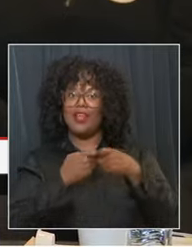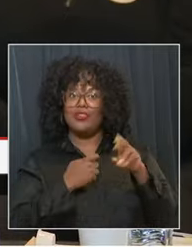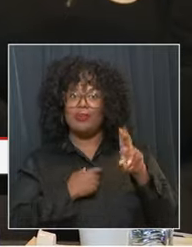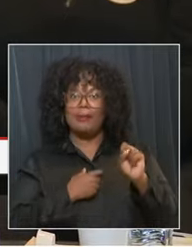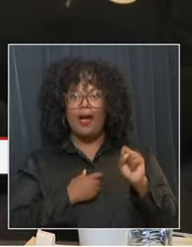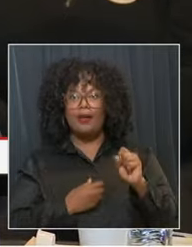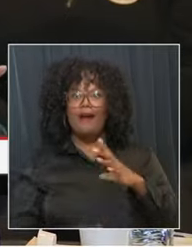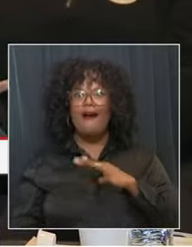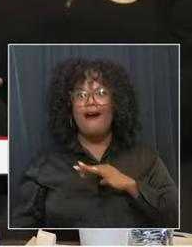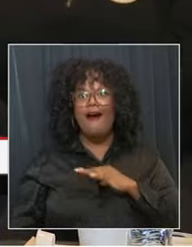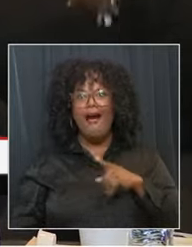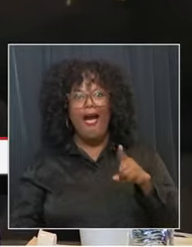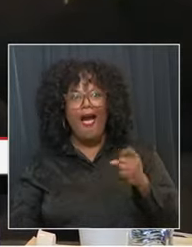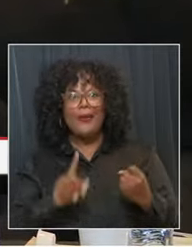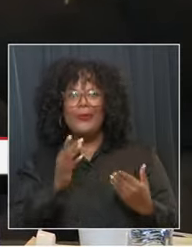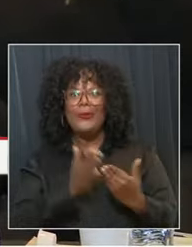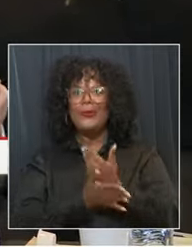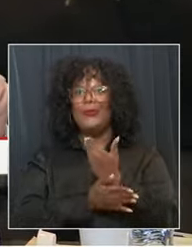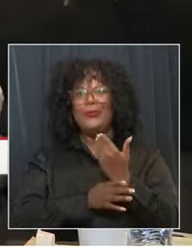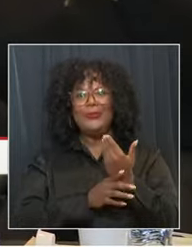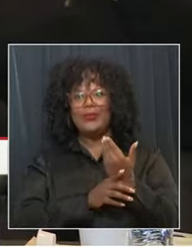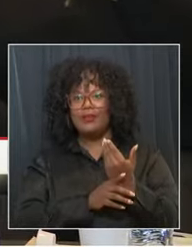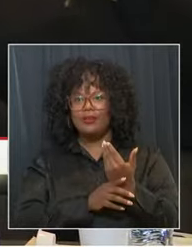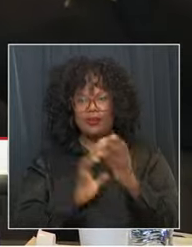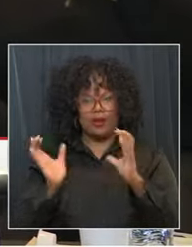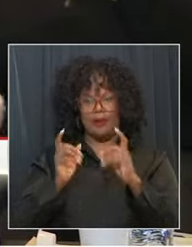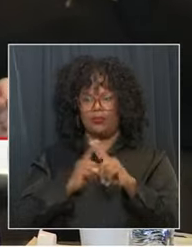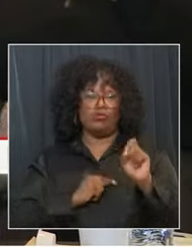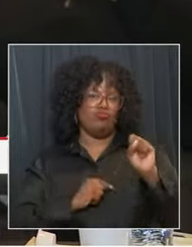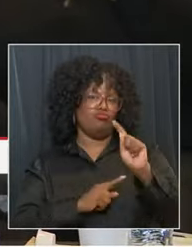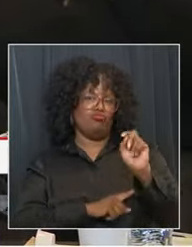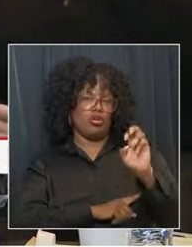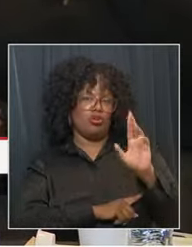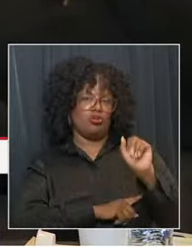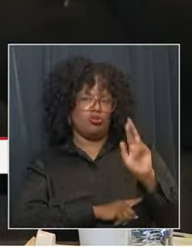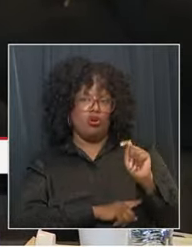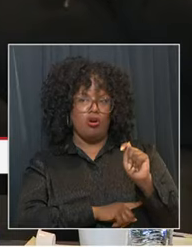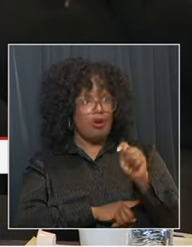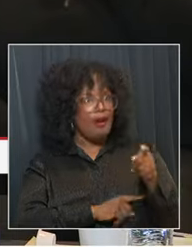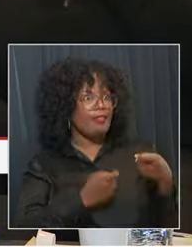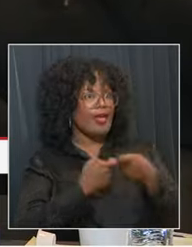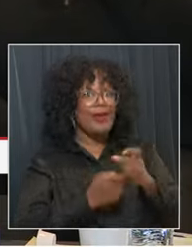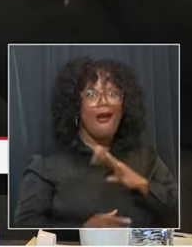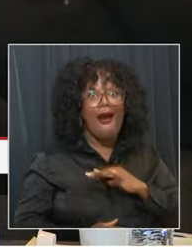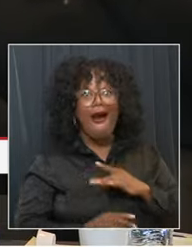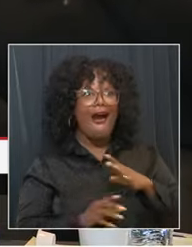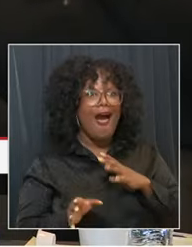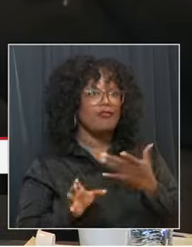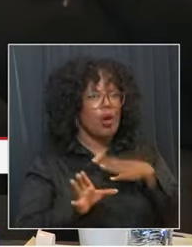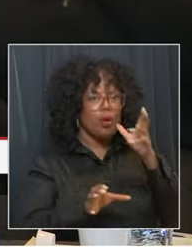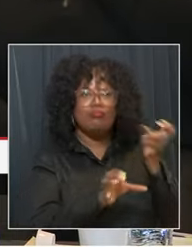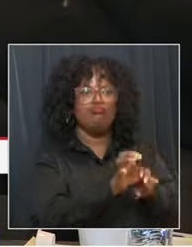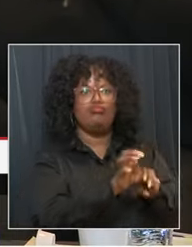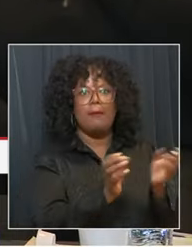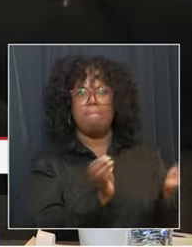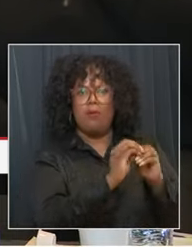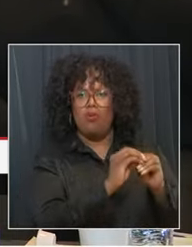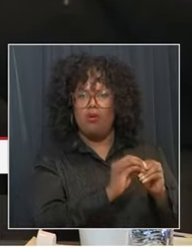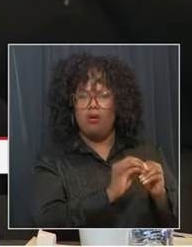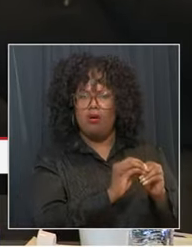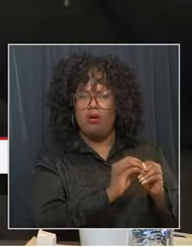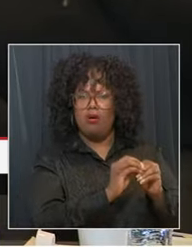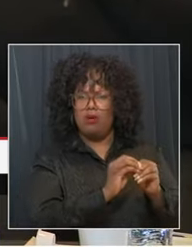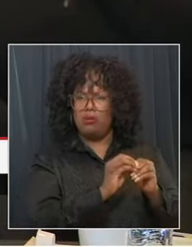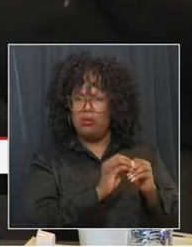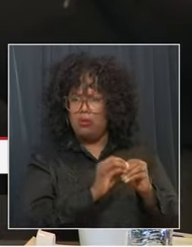have a chance to be able to both look broadly at how we go east-west in the city, including on H Street, but also make use of the